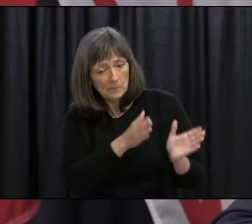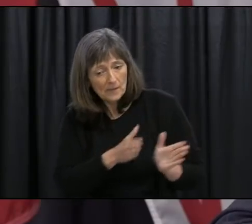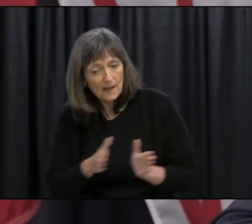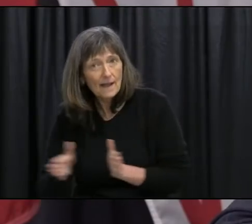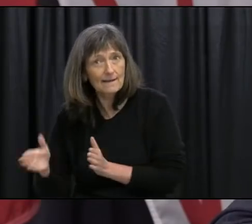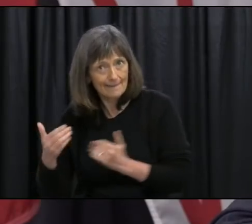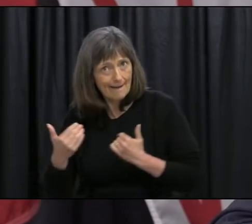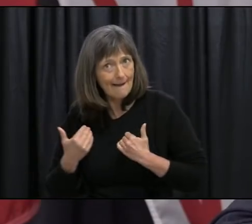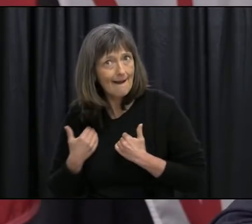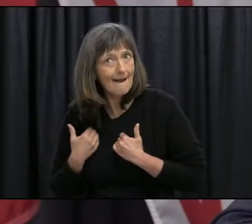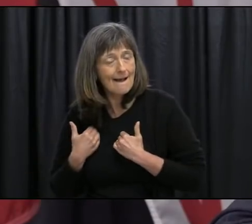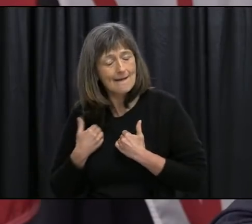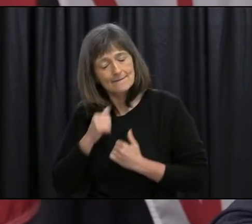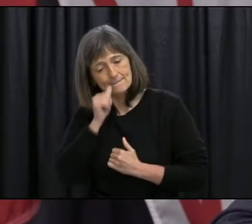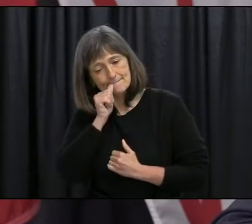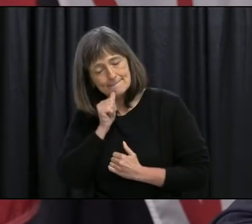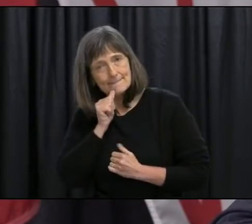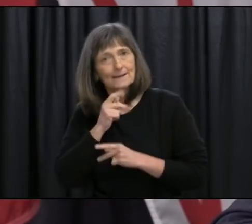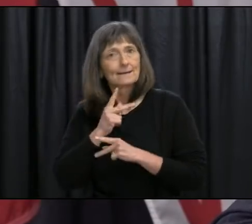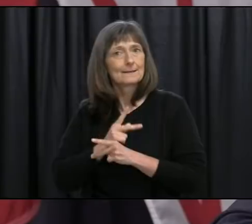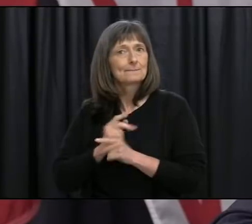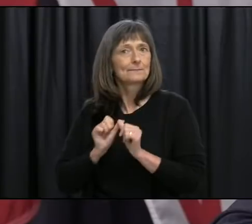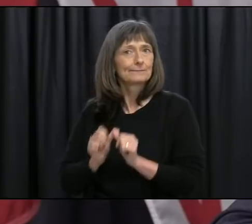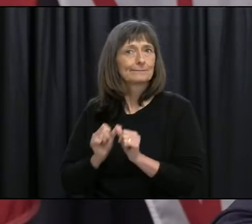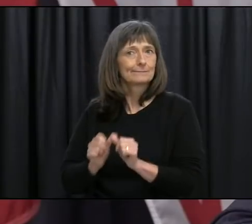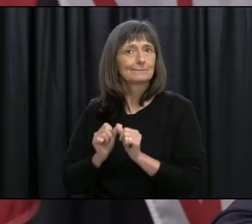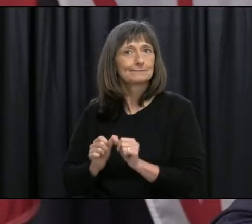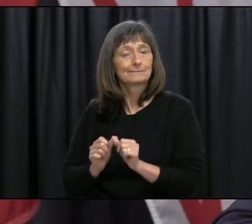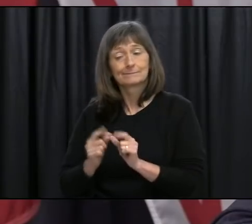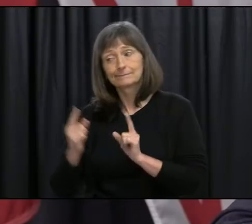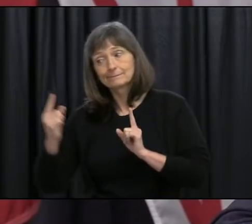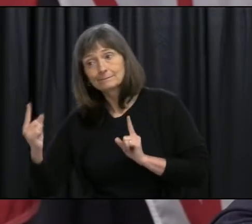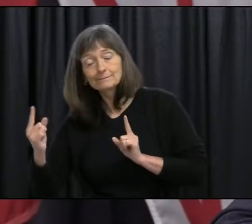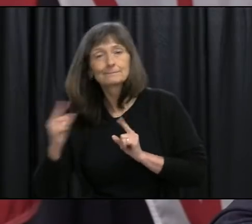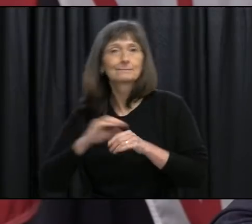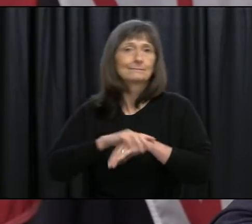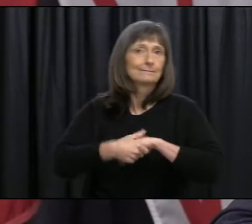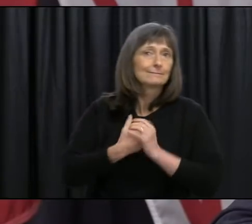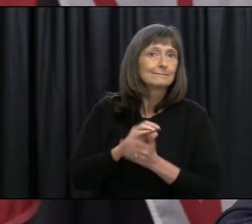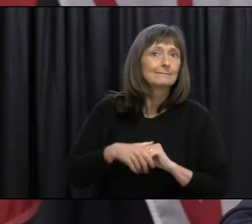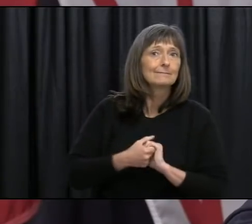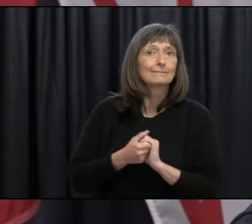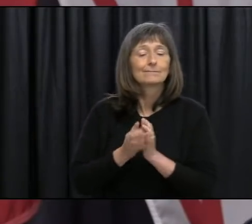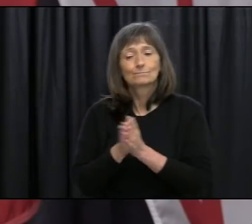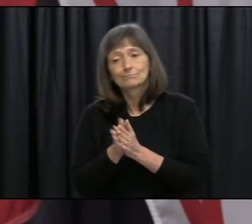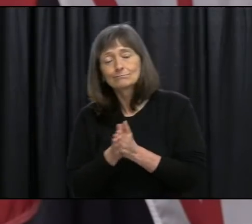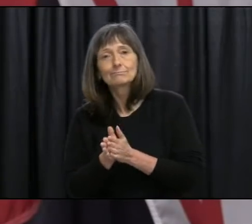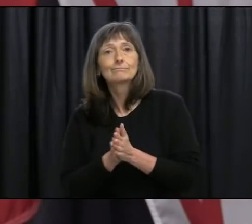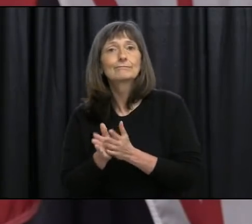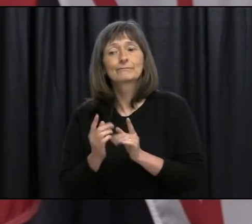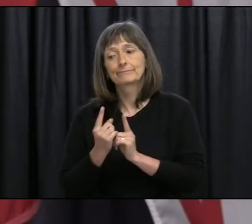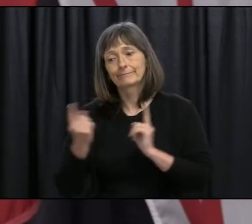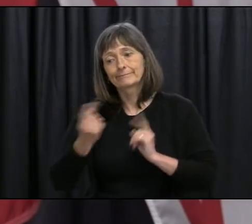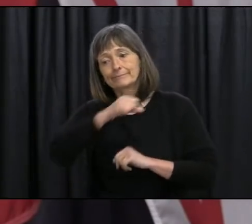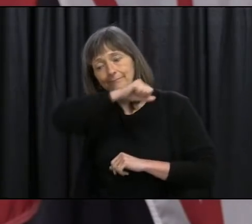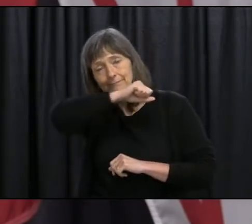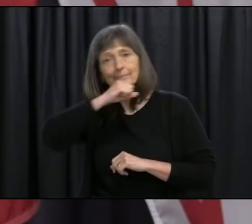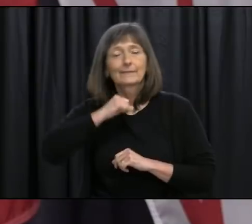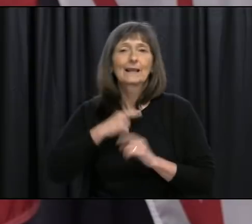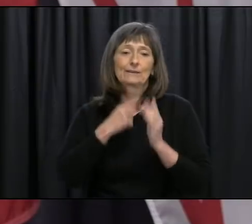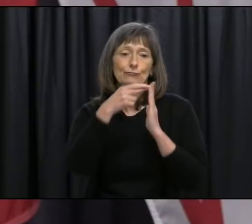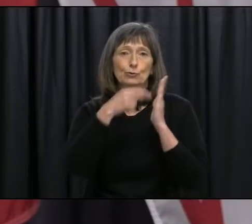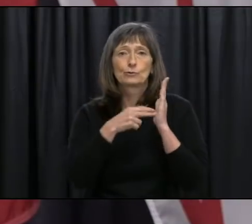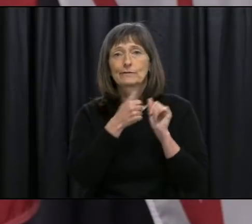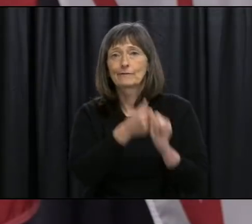in place. Just practice safe physical distancing, proper hygiene, proper hand washing, and follow those health